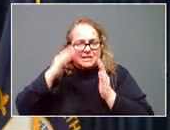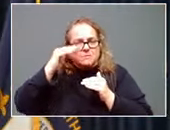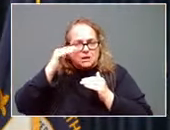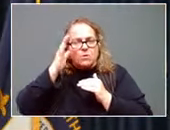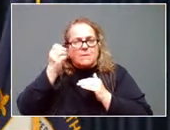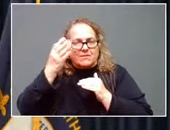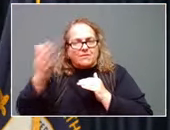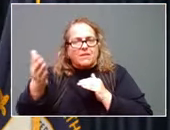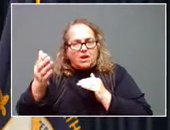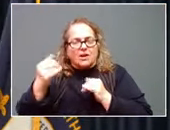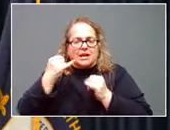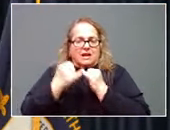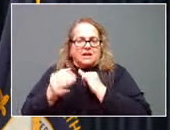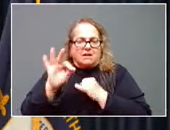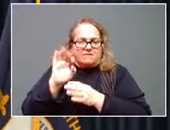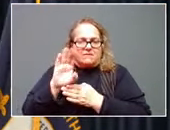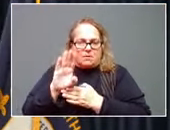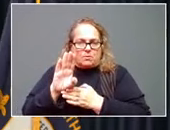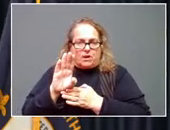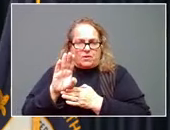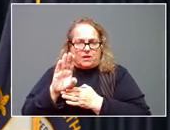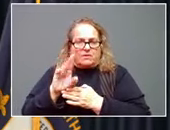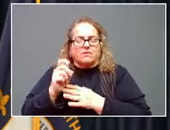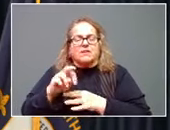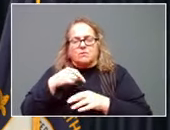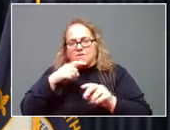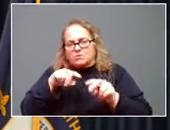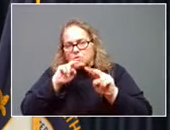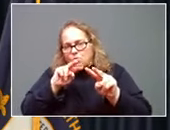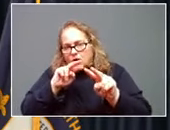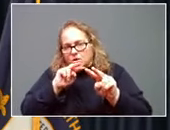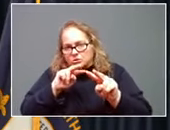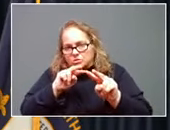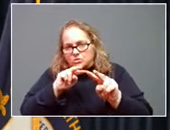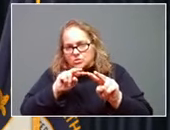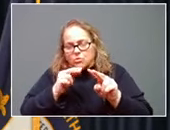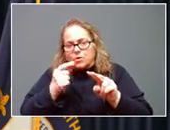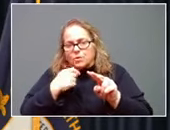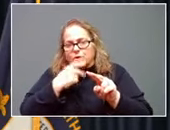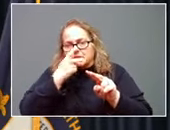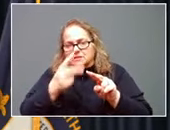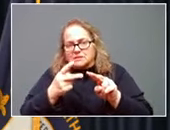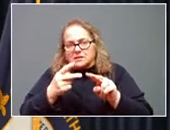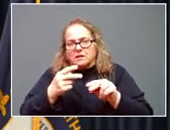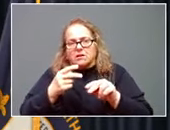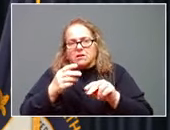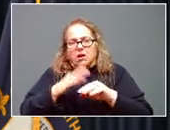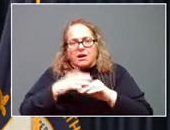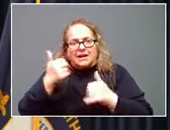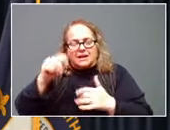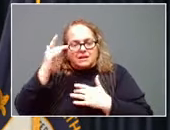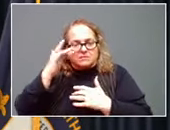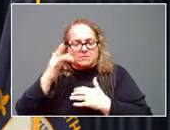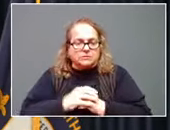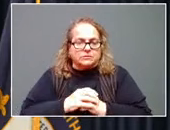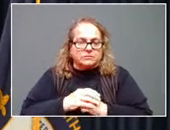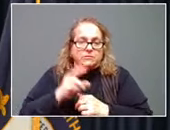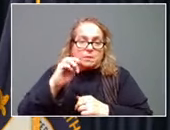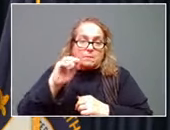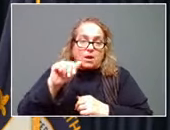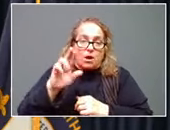of February, and then we'll be watching on what we're seeing from there. Mark? With the pandemic